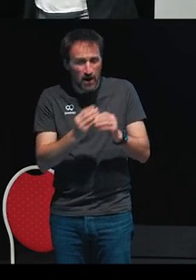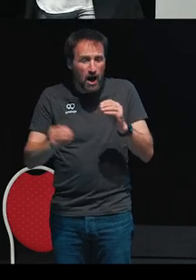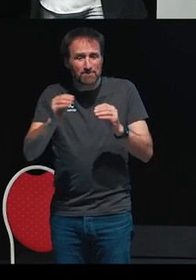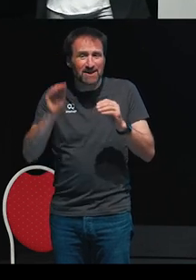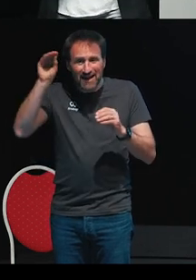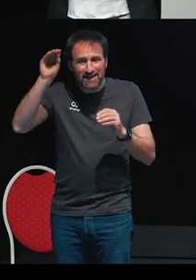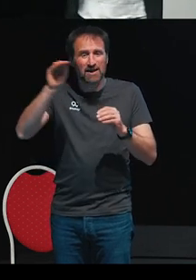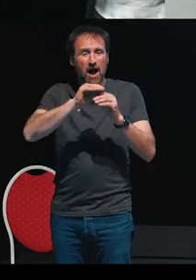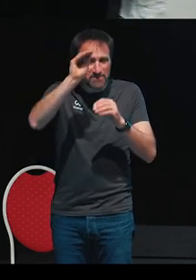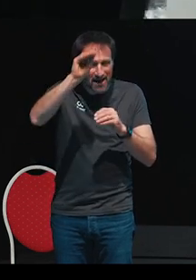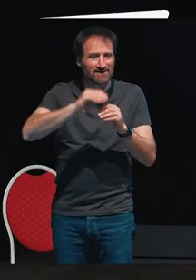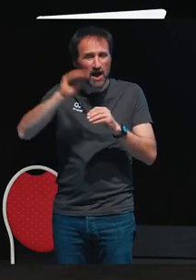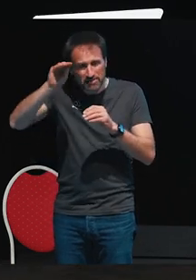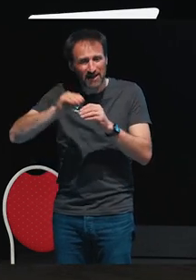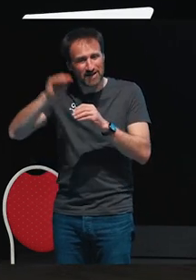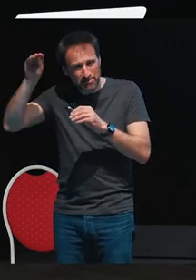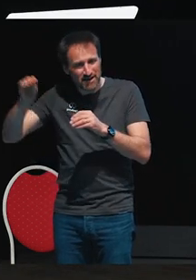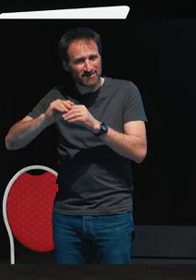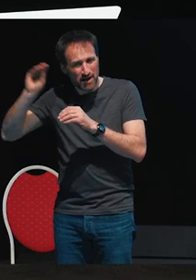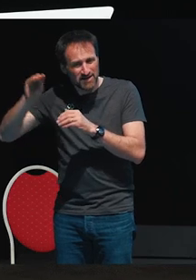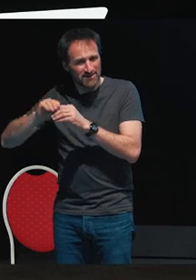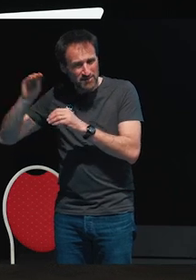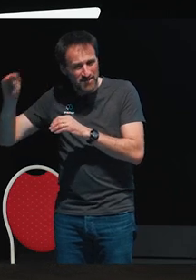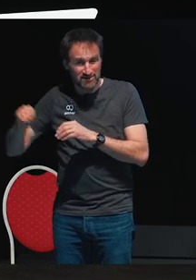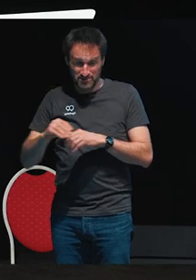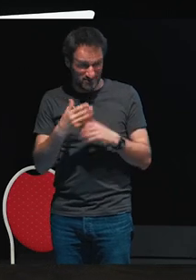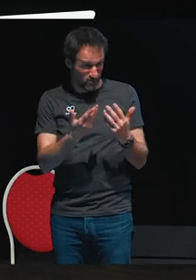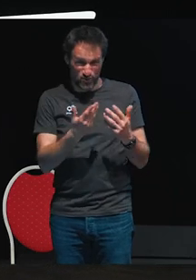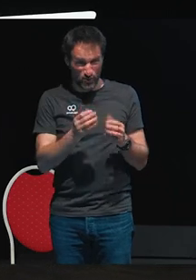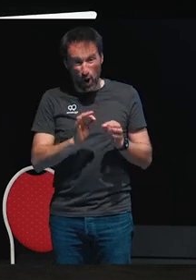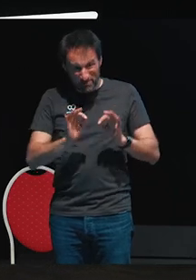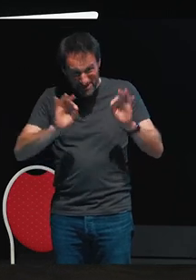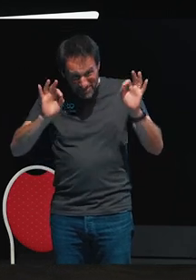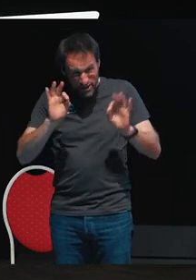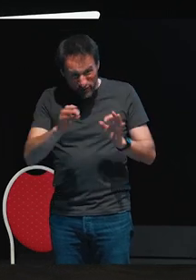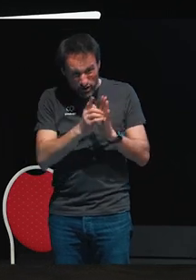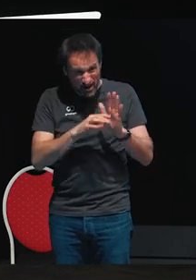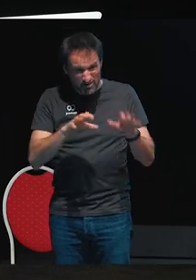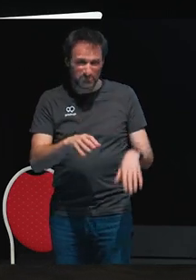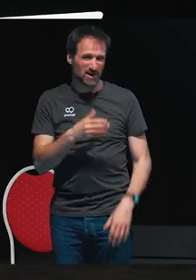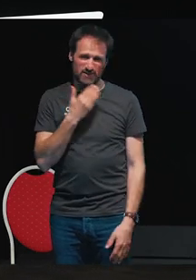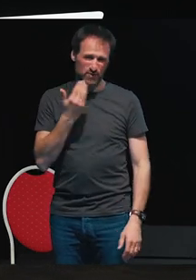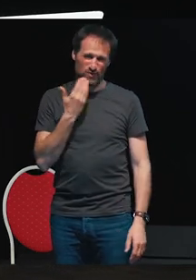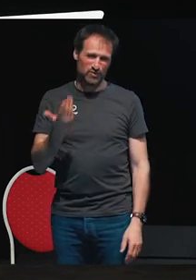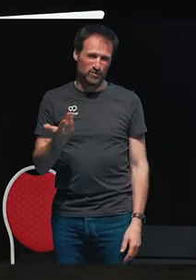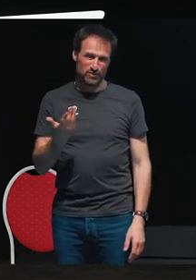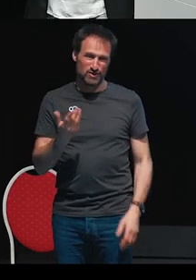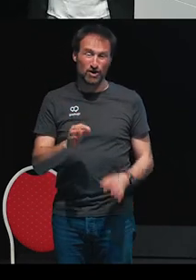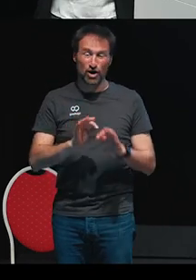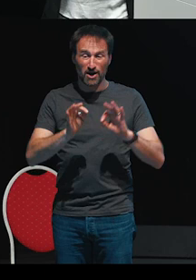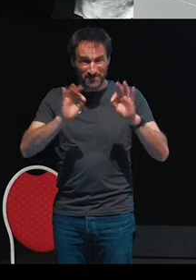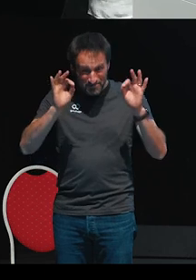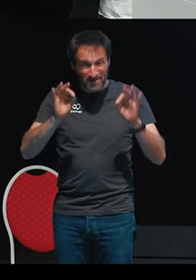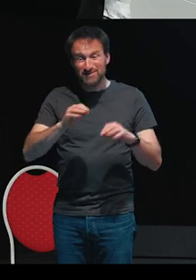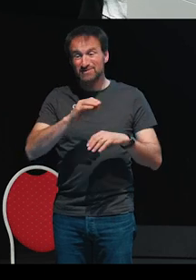really optimizing in that case. So optimizing for everything, optimizing one model to fit to everything,